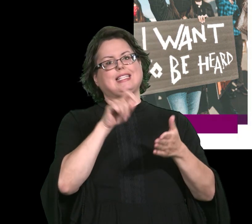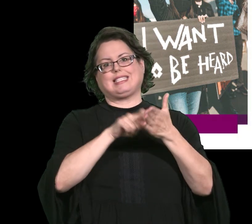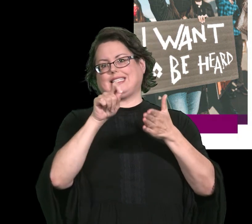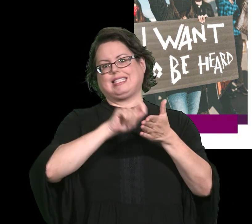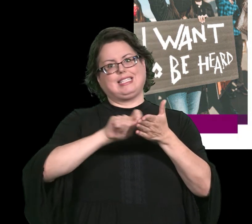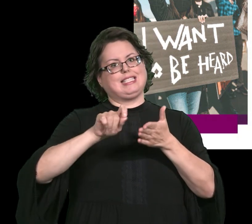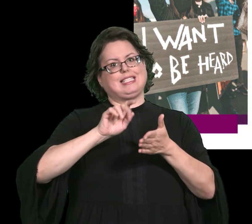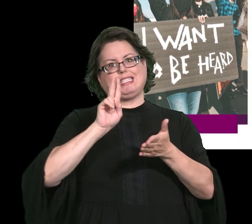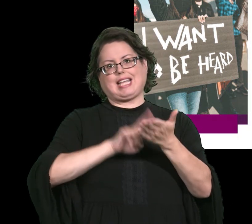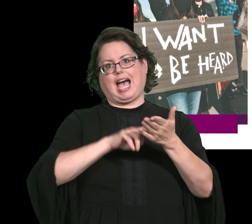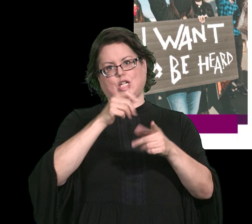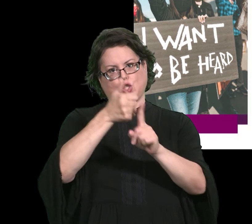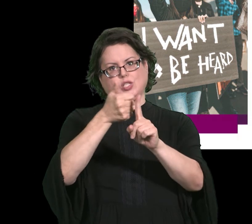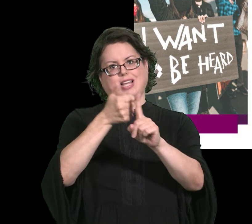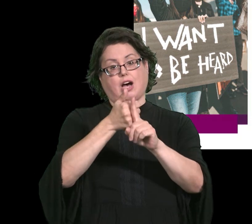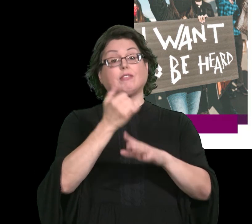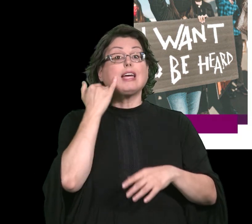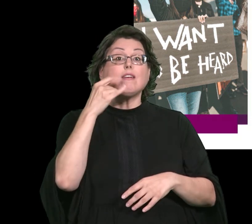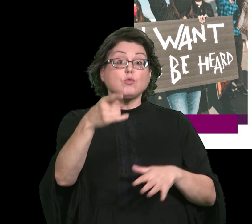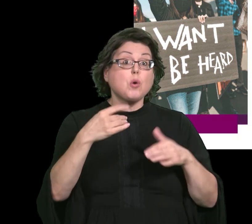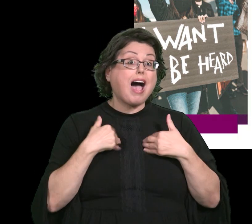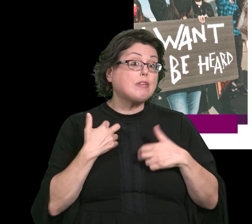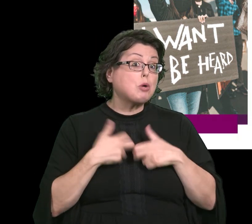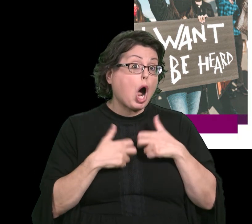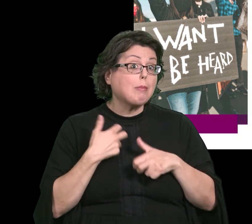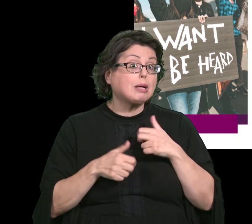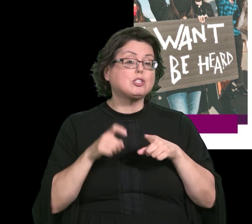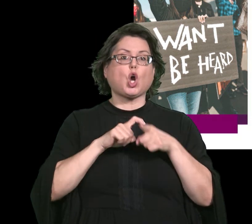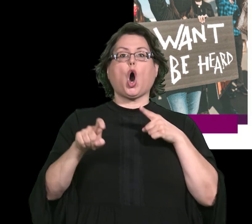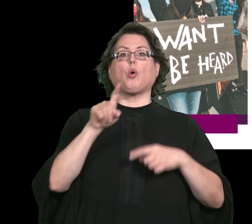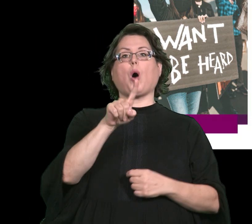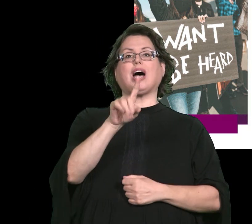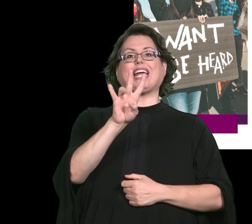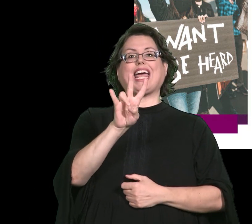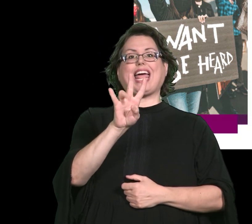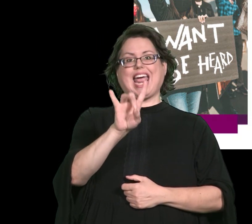yourself. If you have problems, call